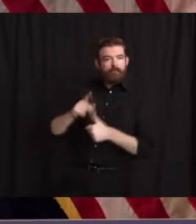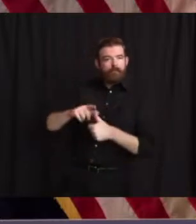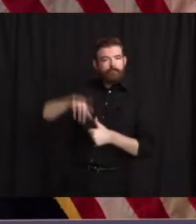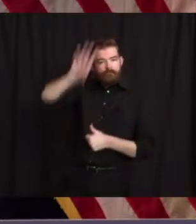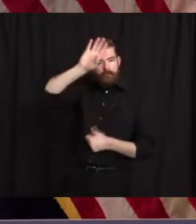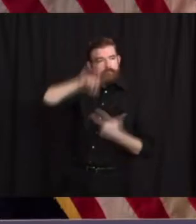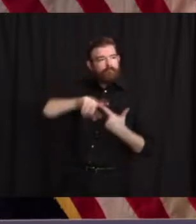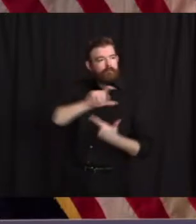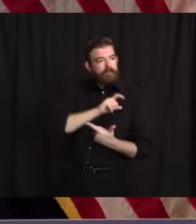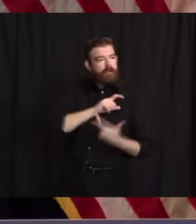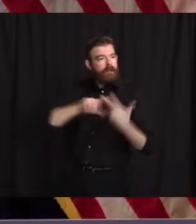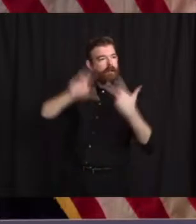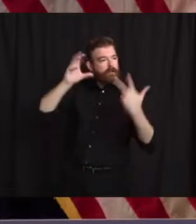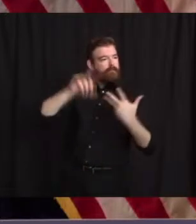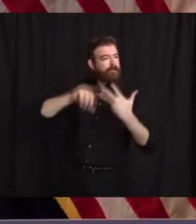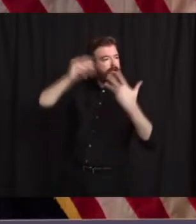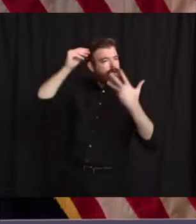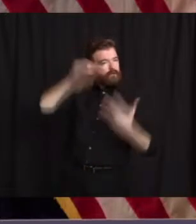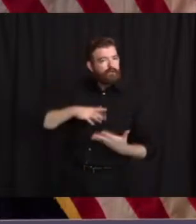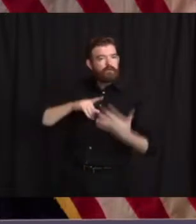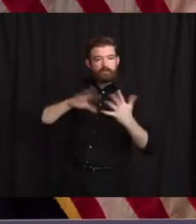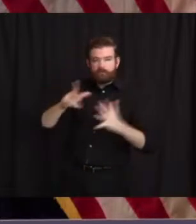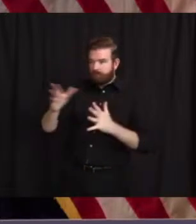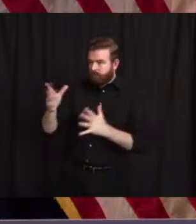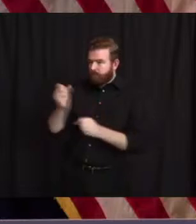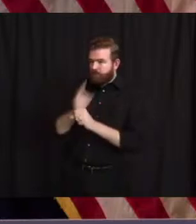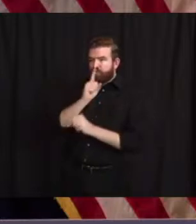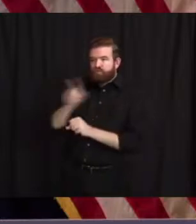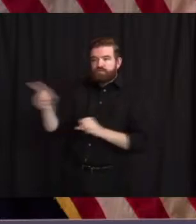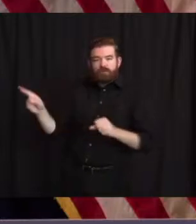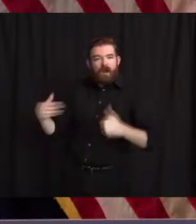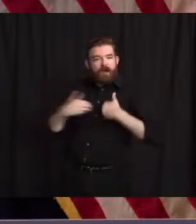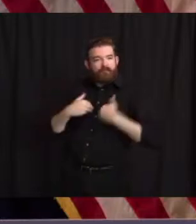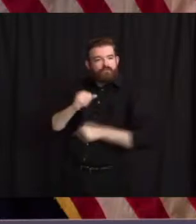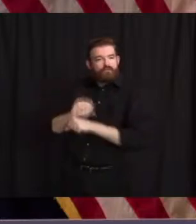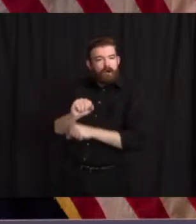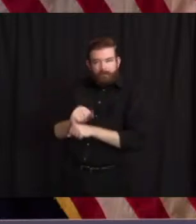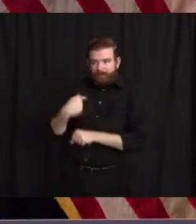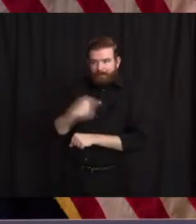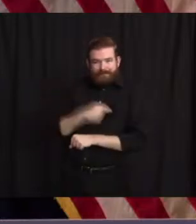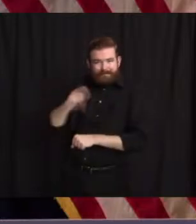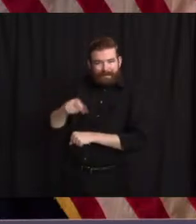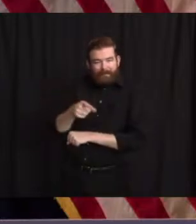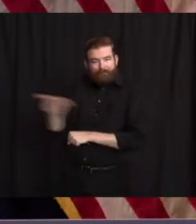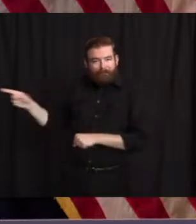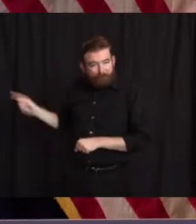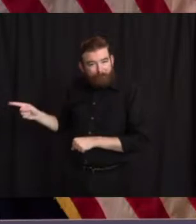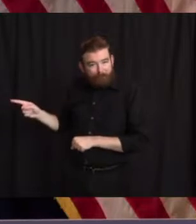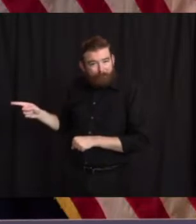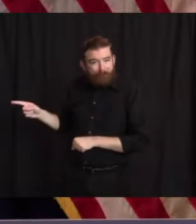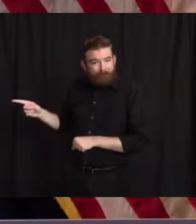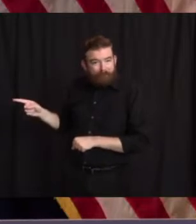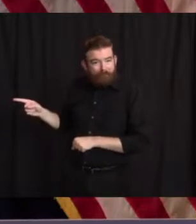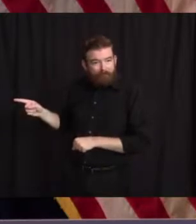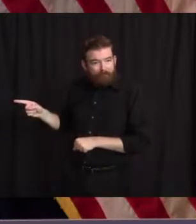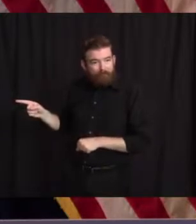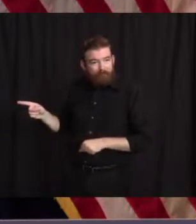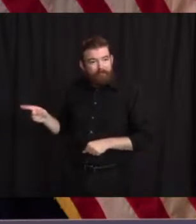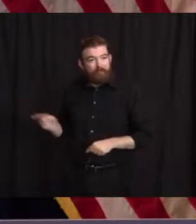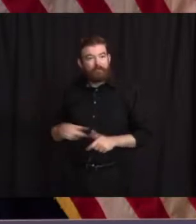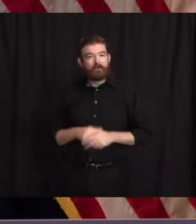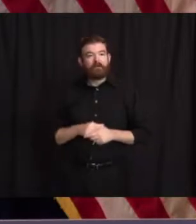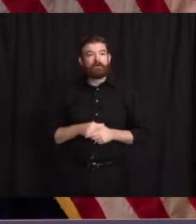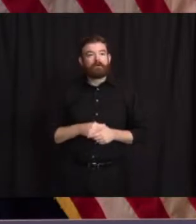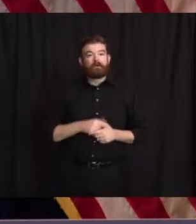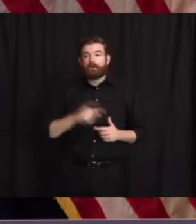their jobs at our greatest hour of need, serving our residents who need them more than ever before,